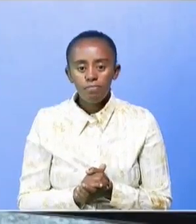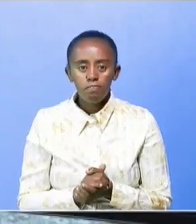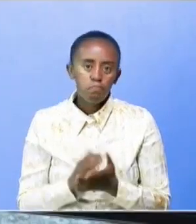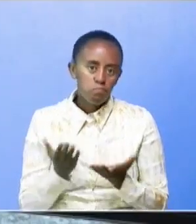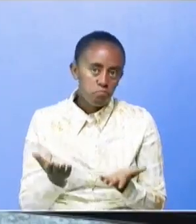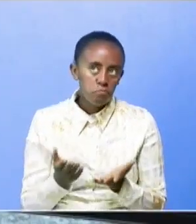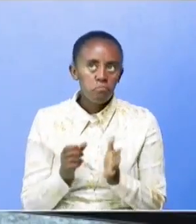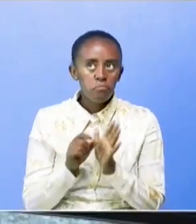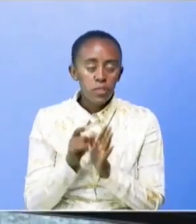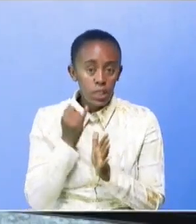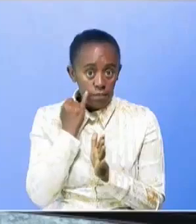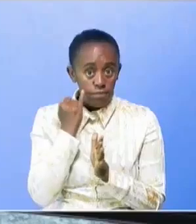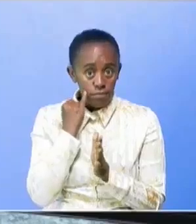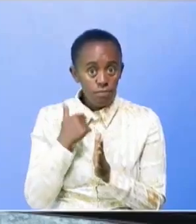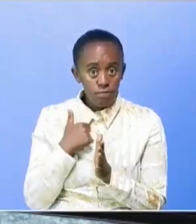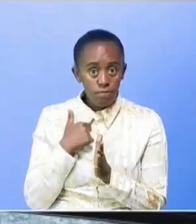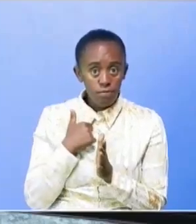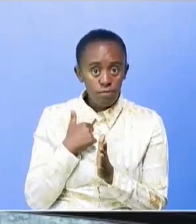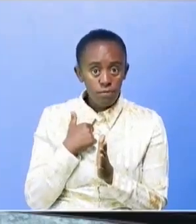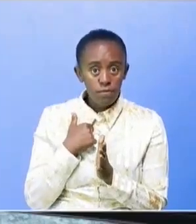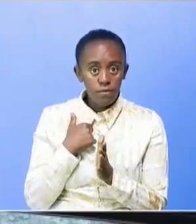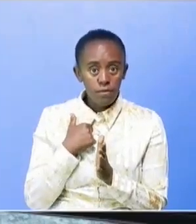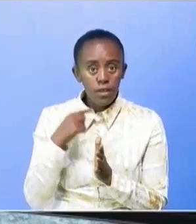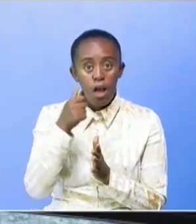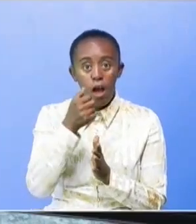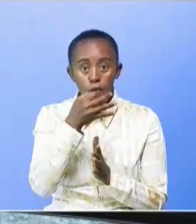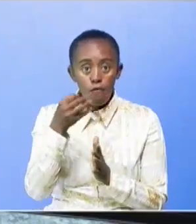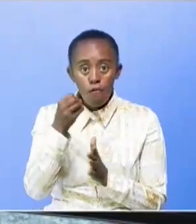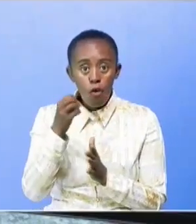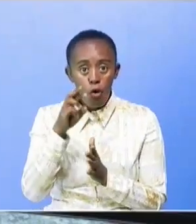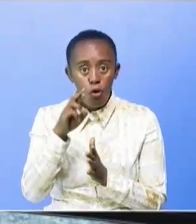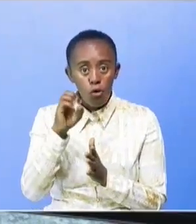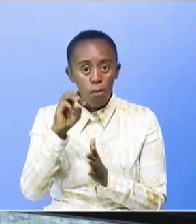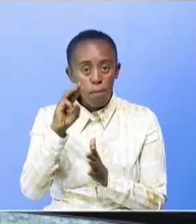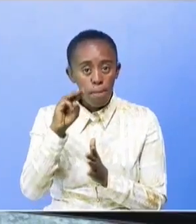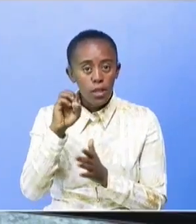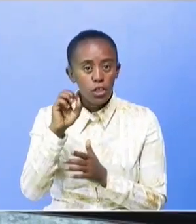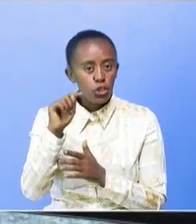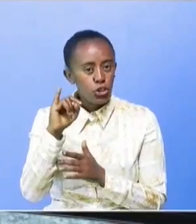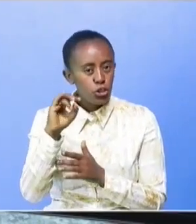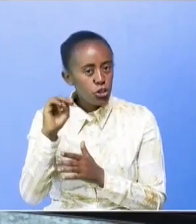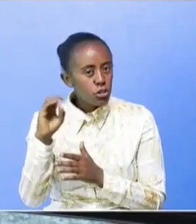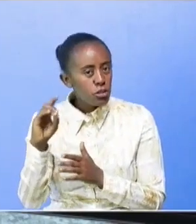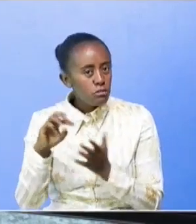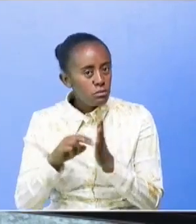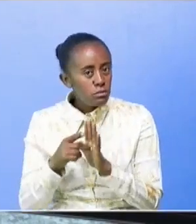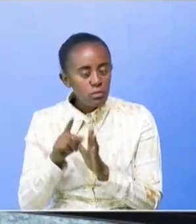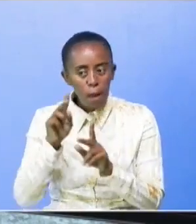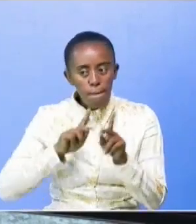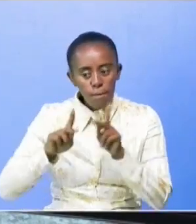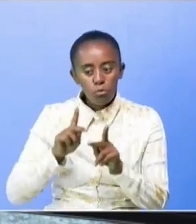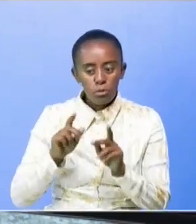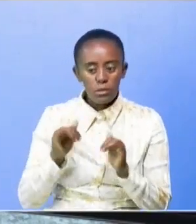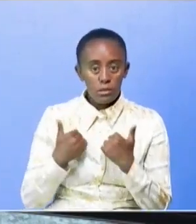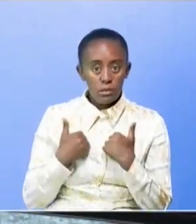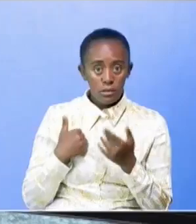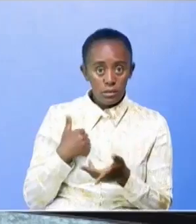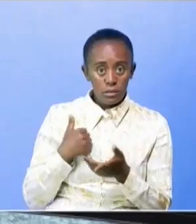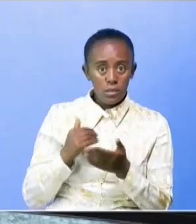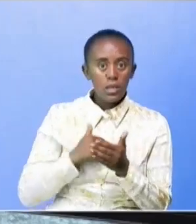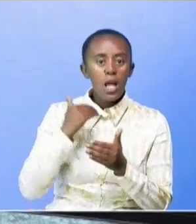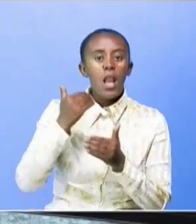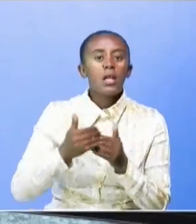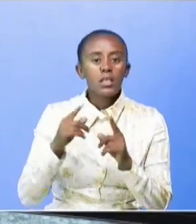If I say the aforementioned people are going to stay here for the